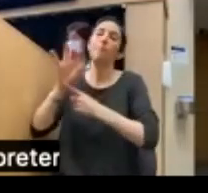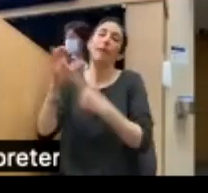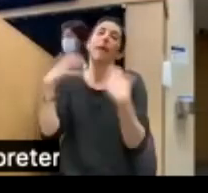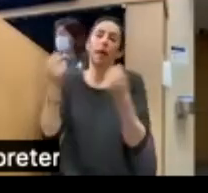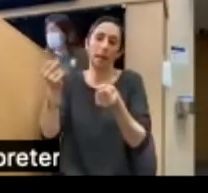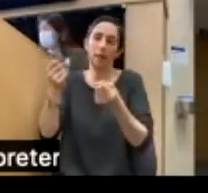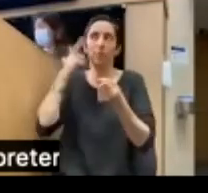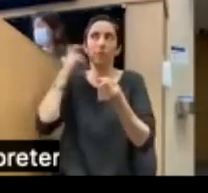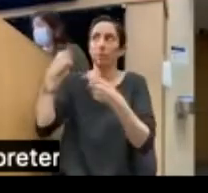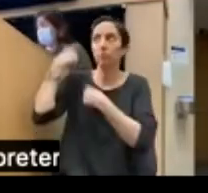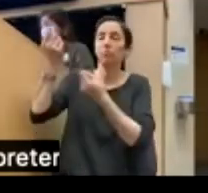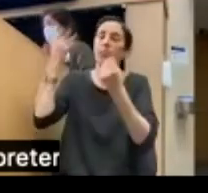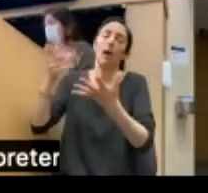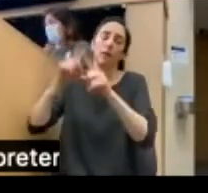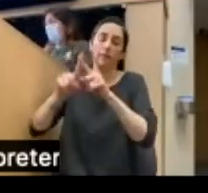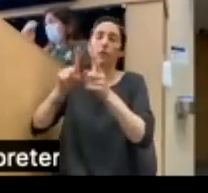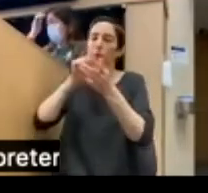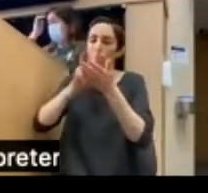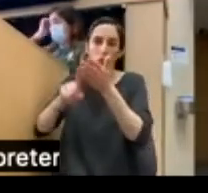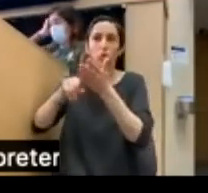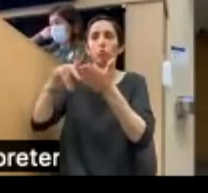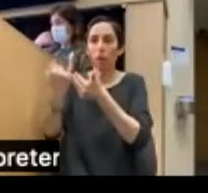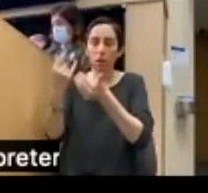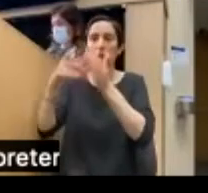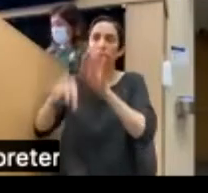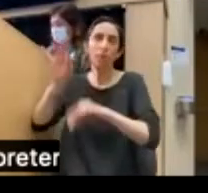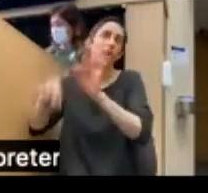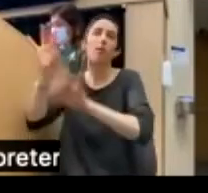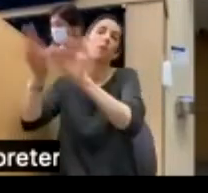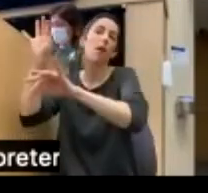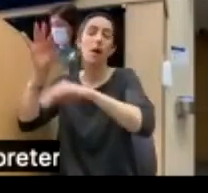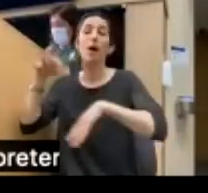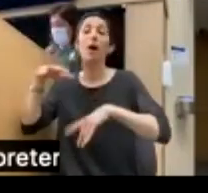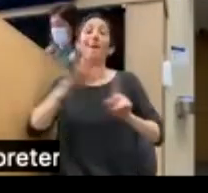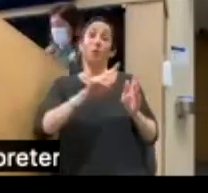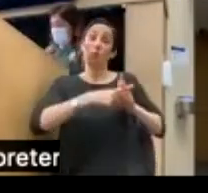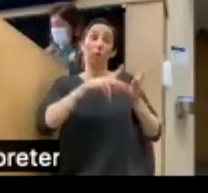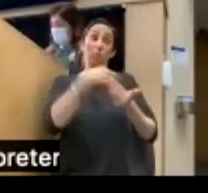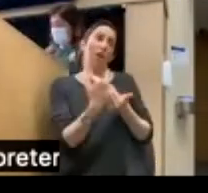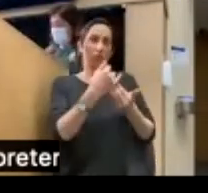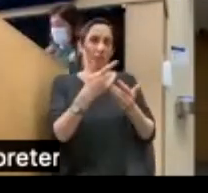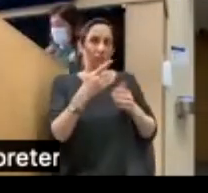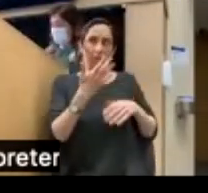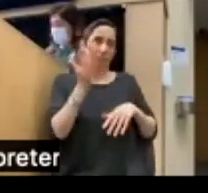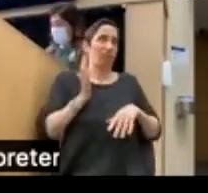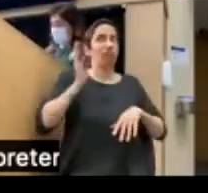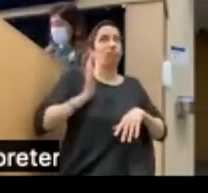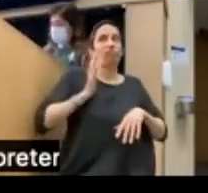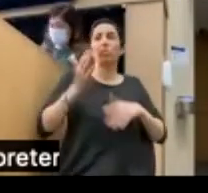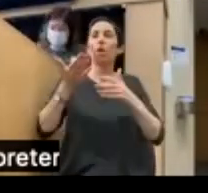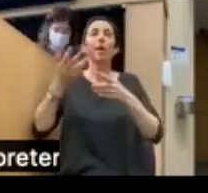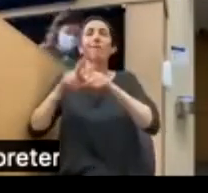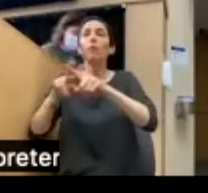ample studies supporting what he's done, but Dr. Engel's model was done before many of those terms were done. And this is a work in model progress. It's